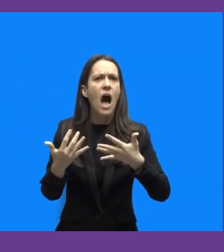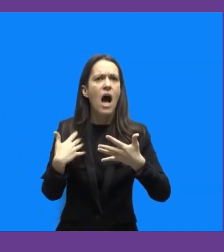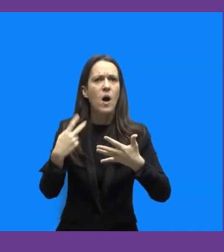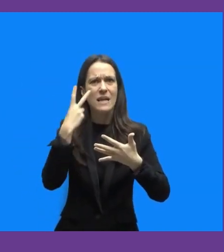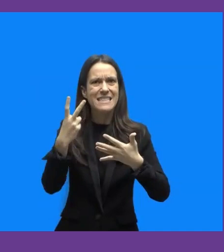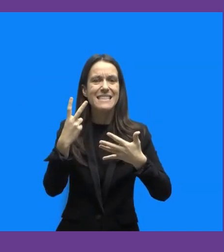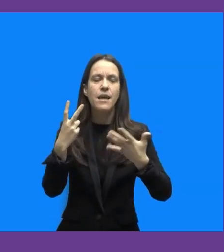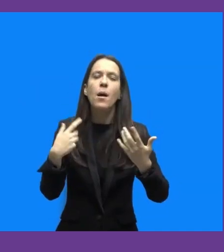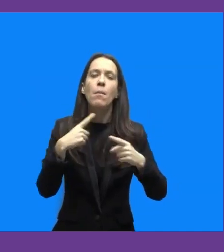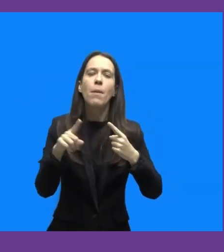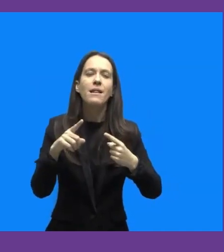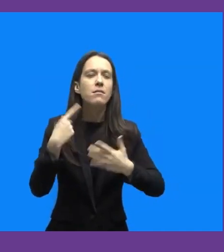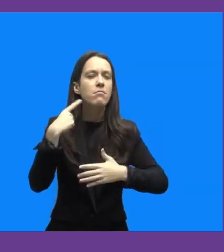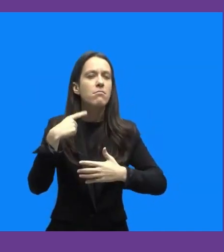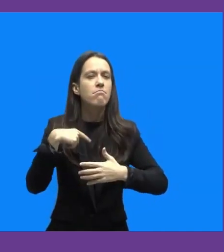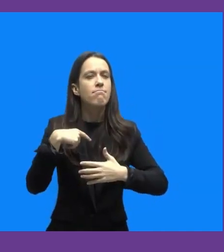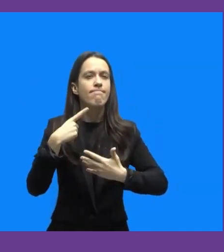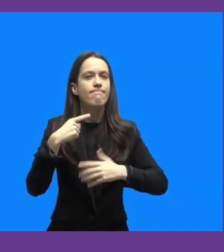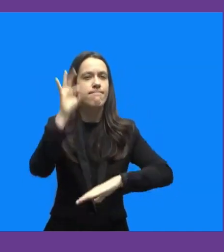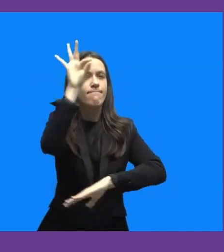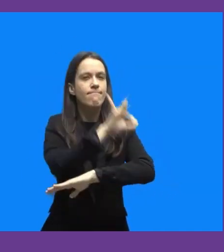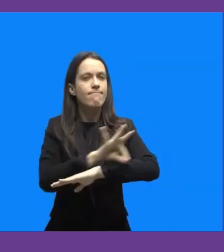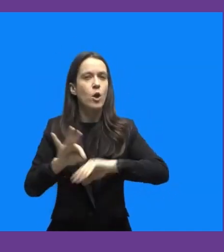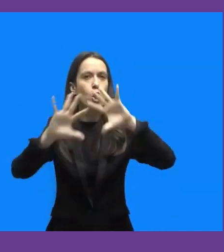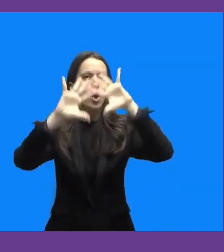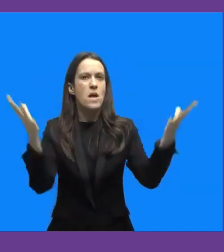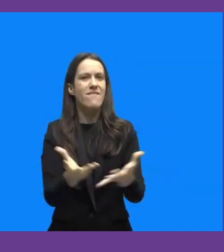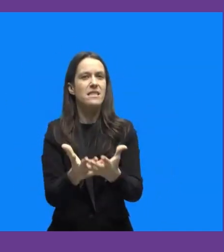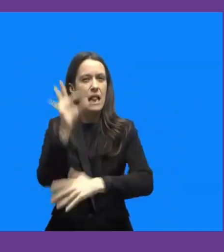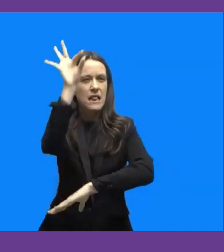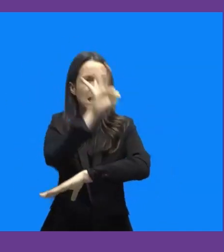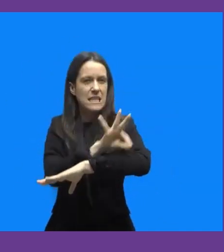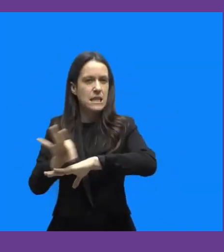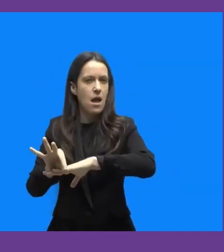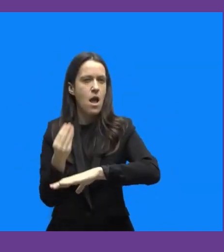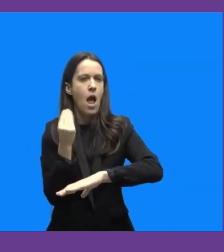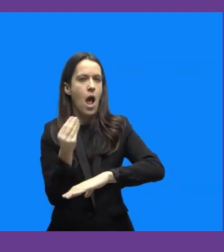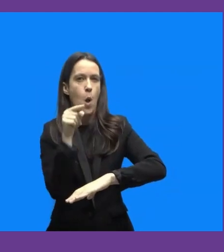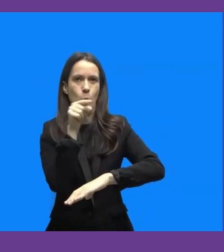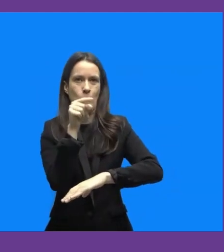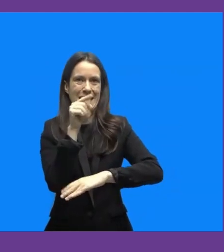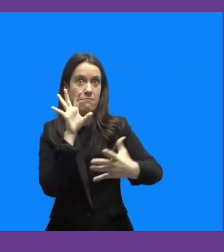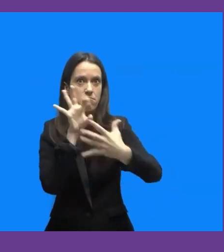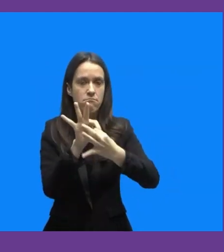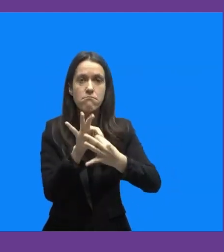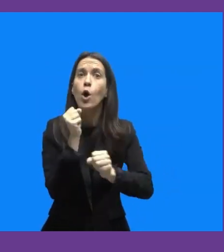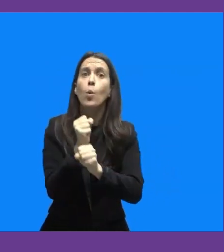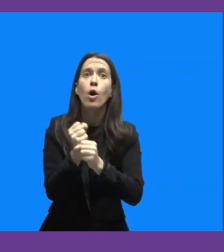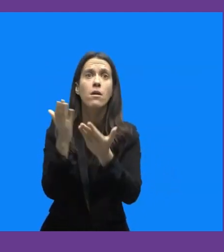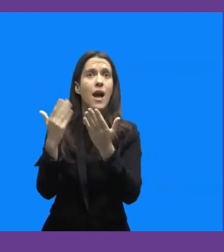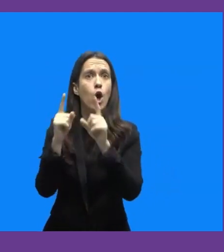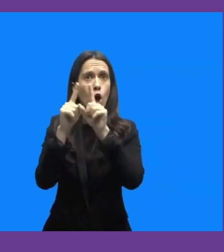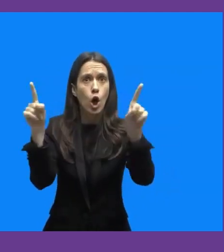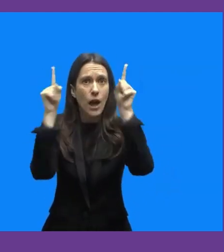universal design plays in all the work that the universities do,